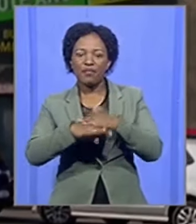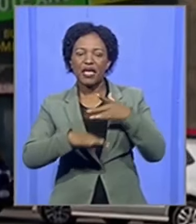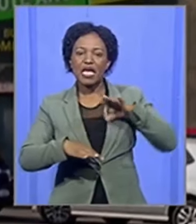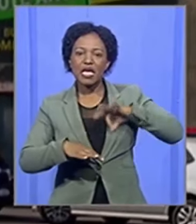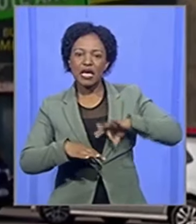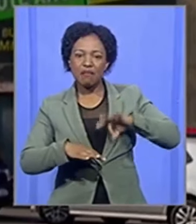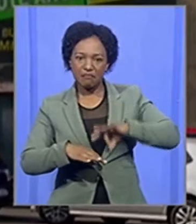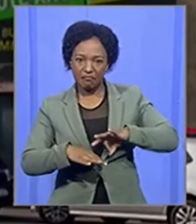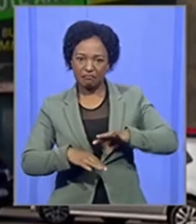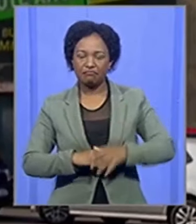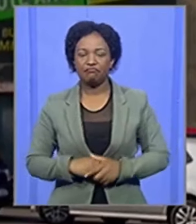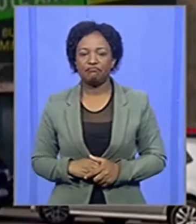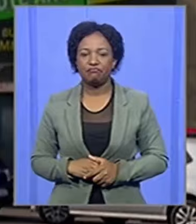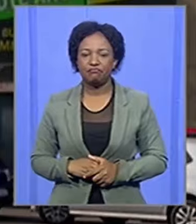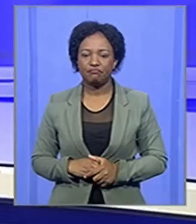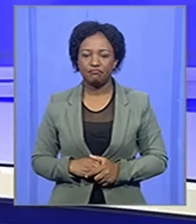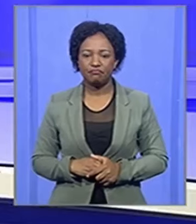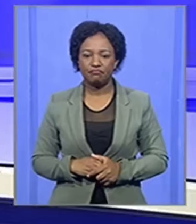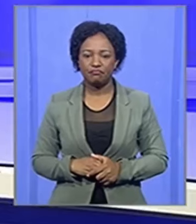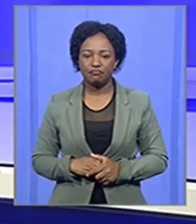grant.